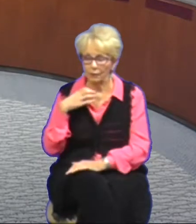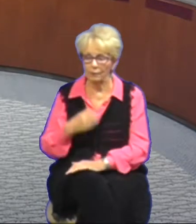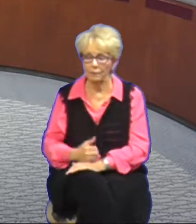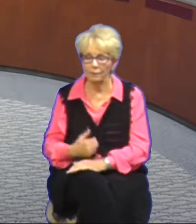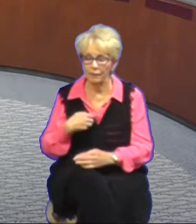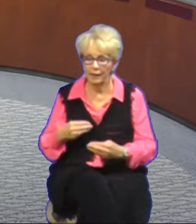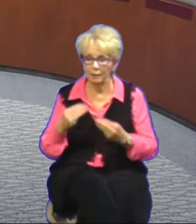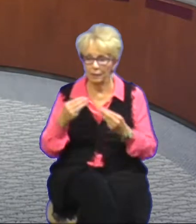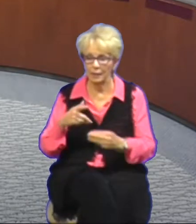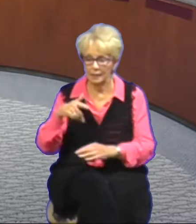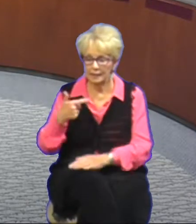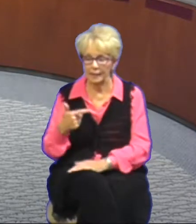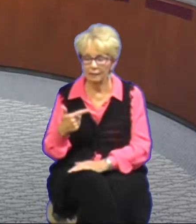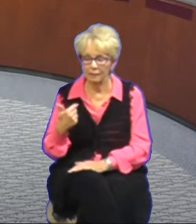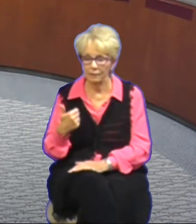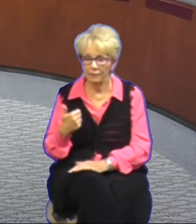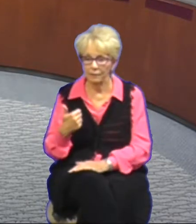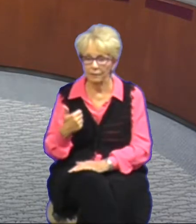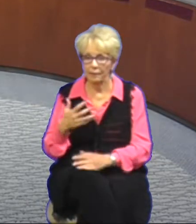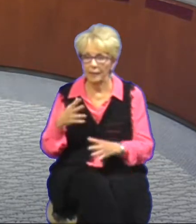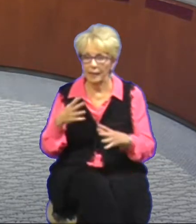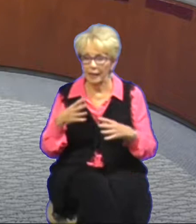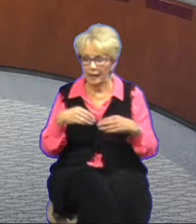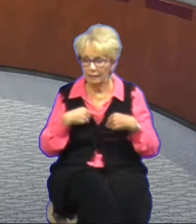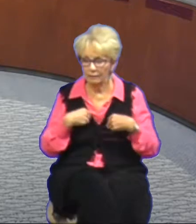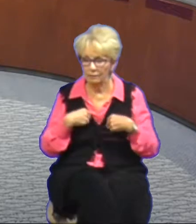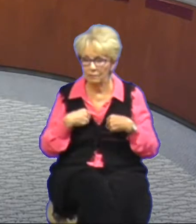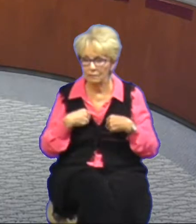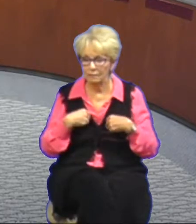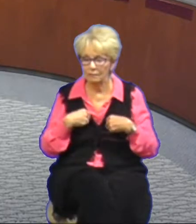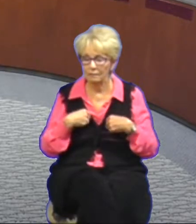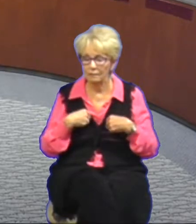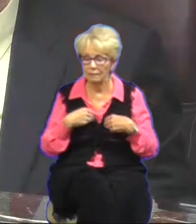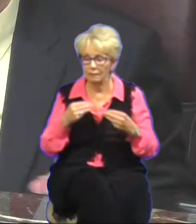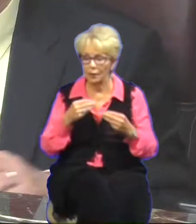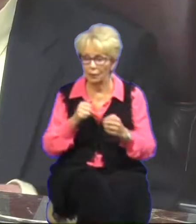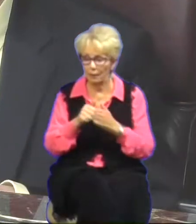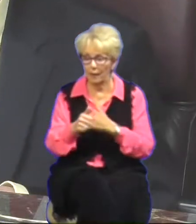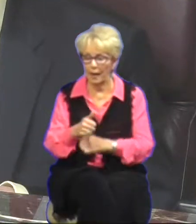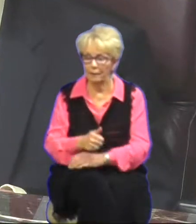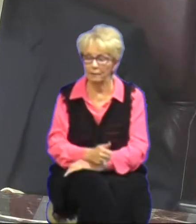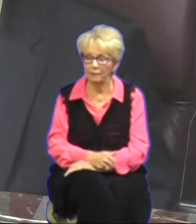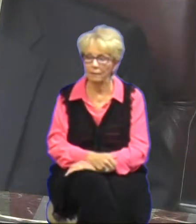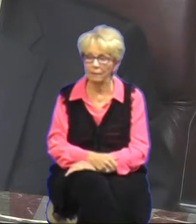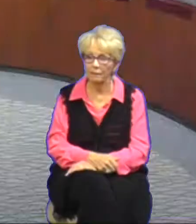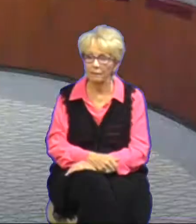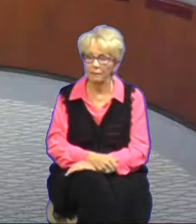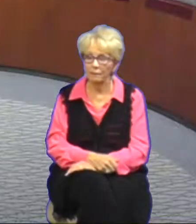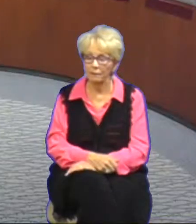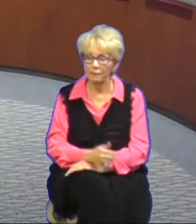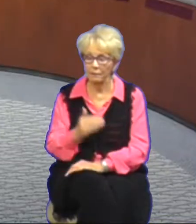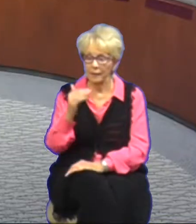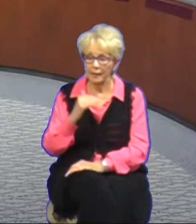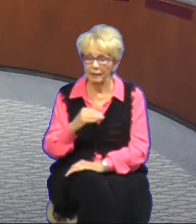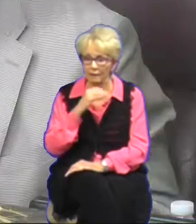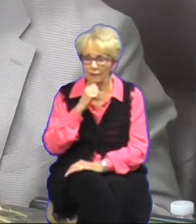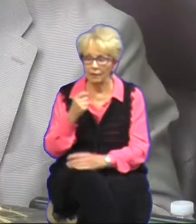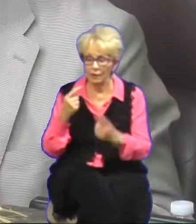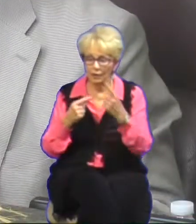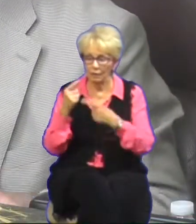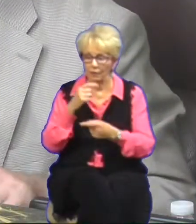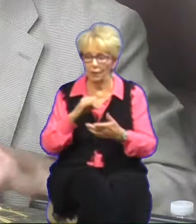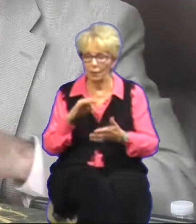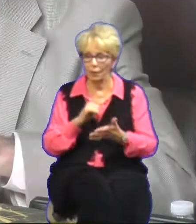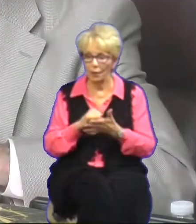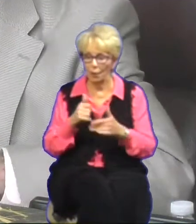a motion and a second. All in favor, please say aye. Motion passes. Next on our agenda is consideration